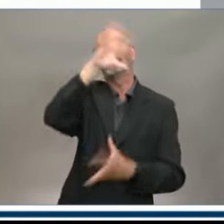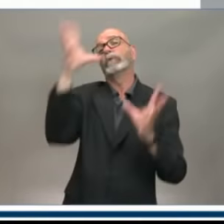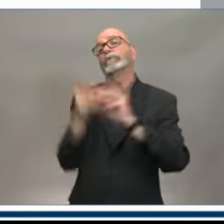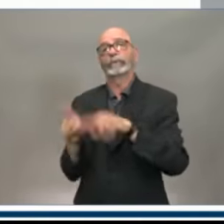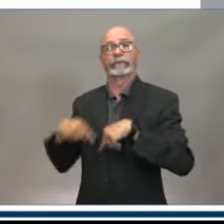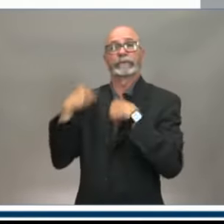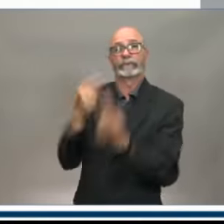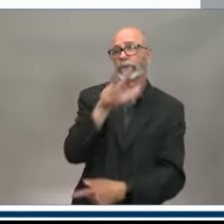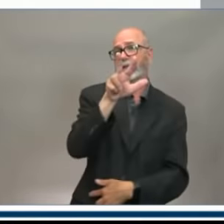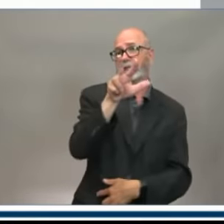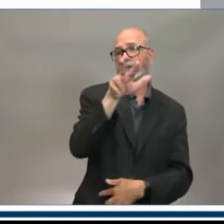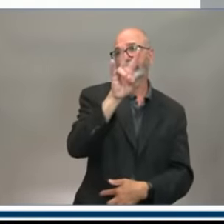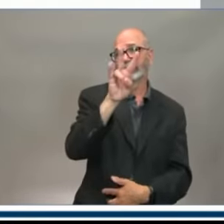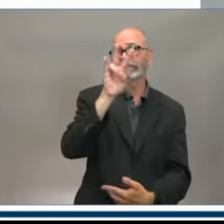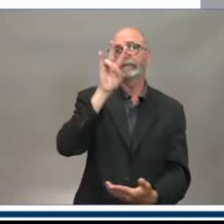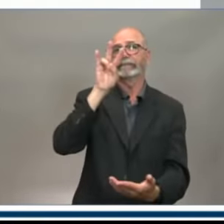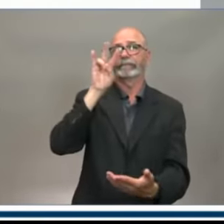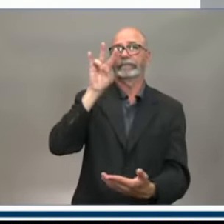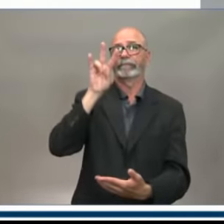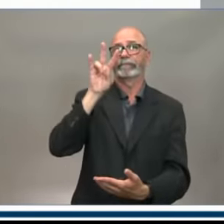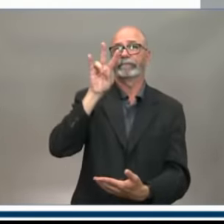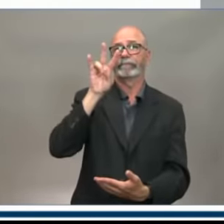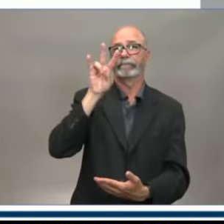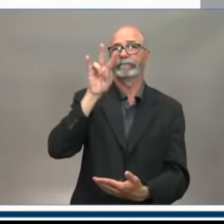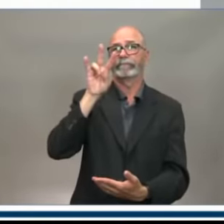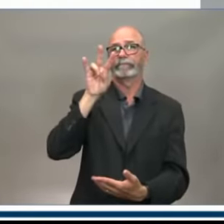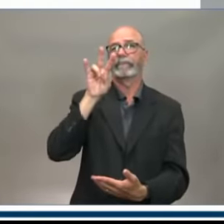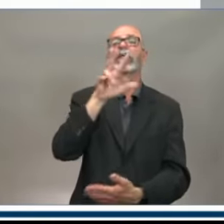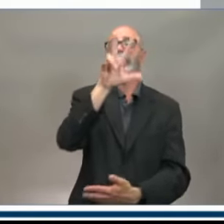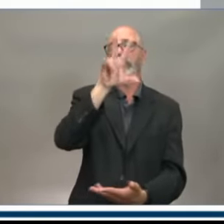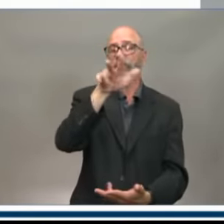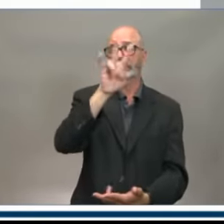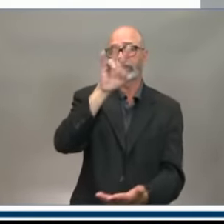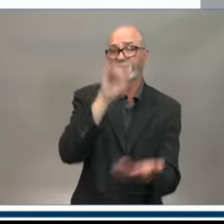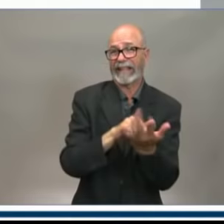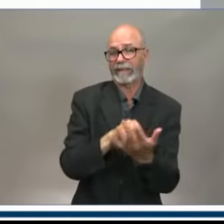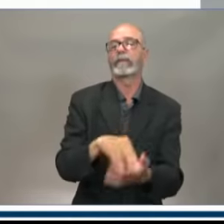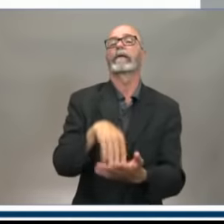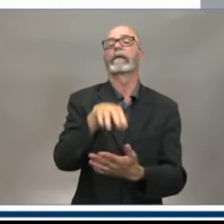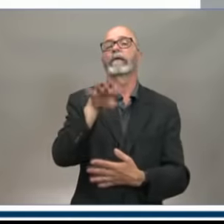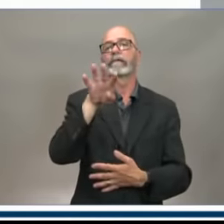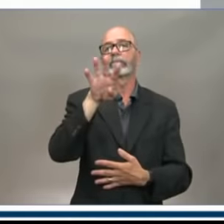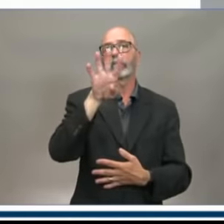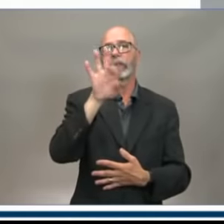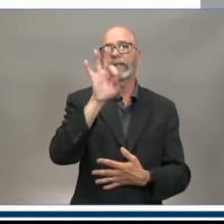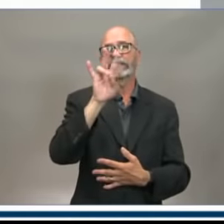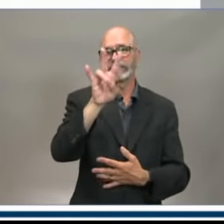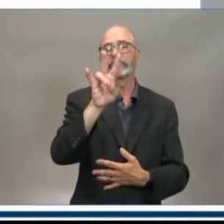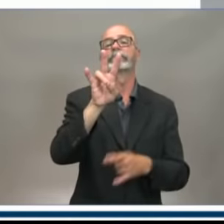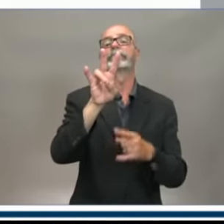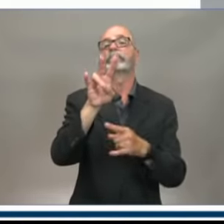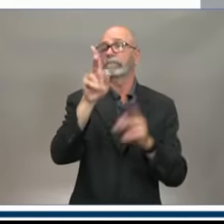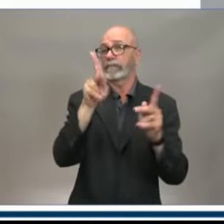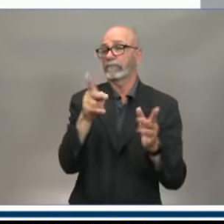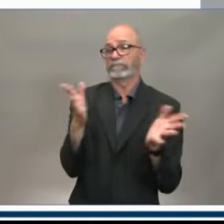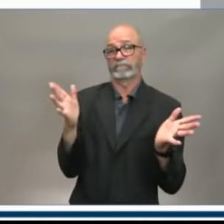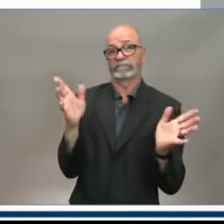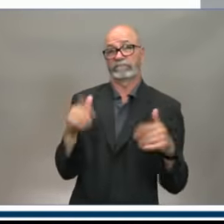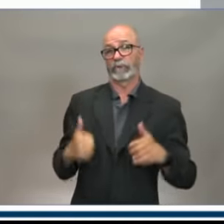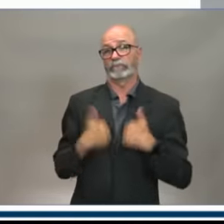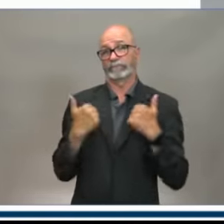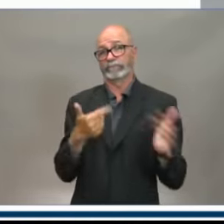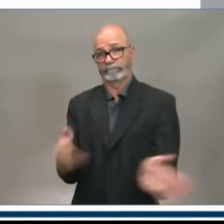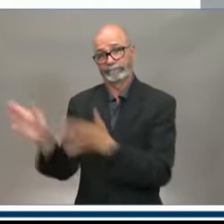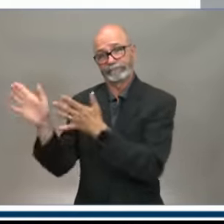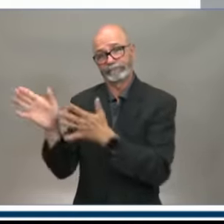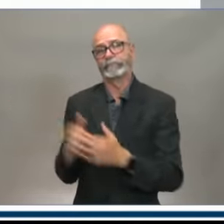37,405 Nova Scotians who have tested positive and had negative results. We remain with two licensed long-term care